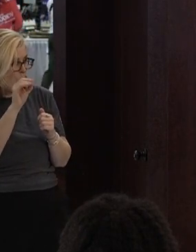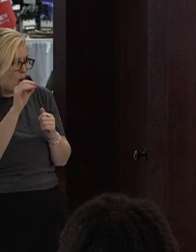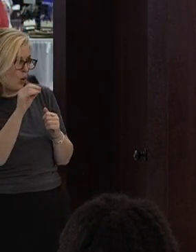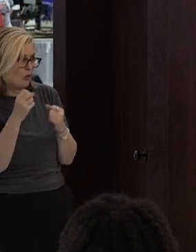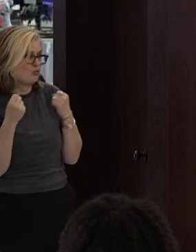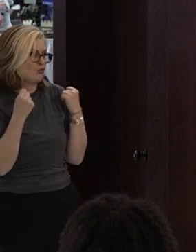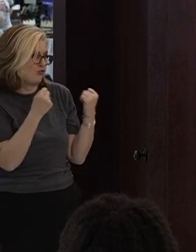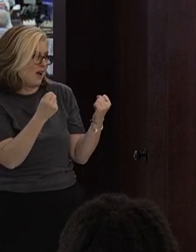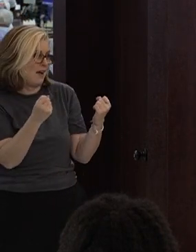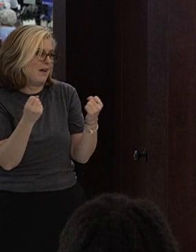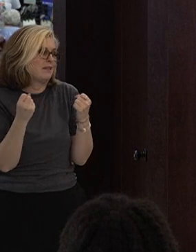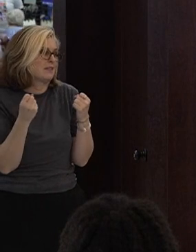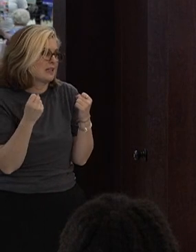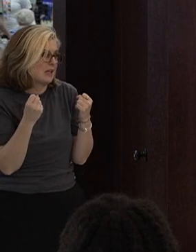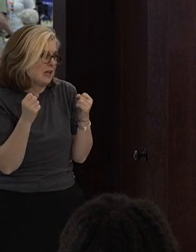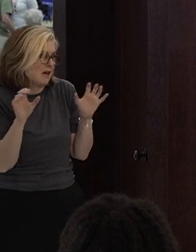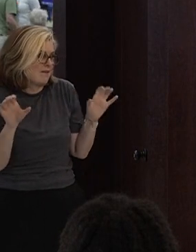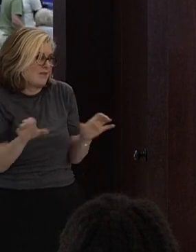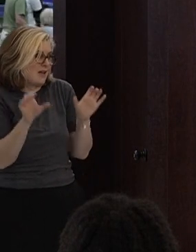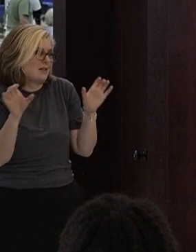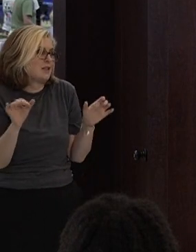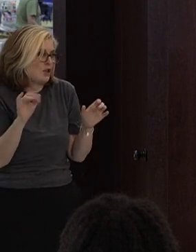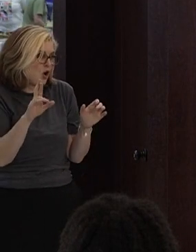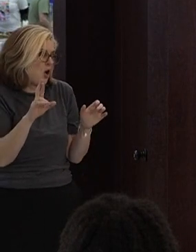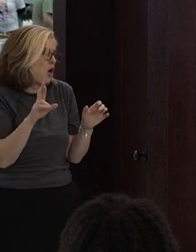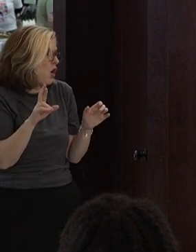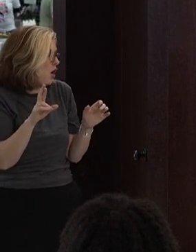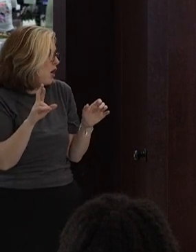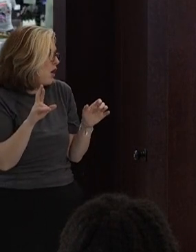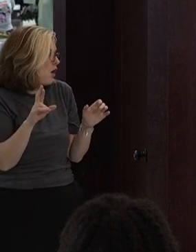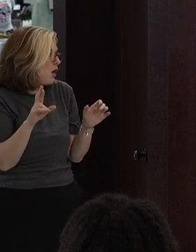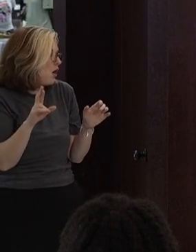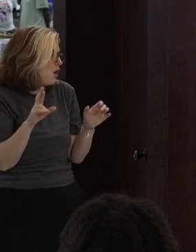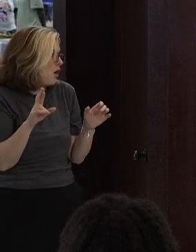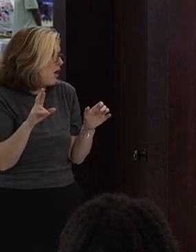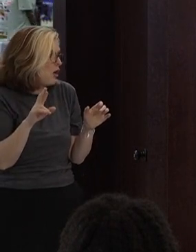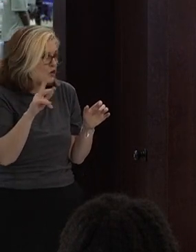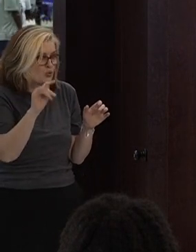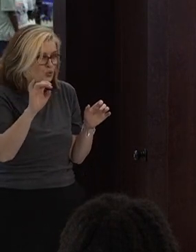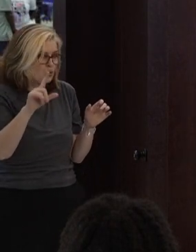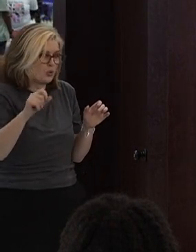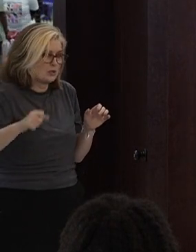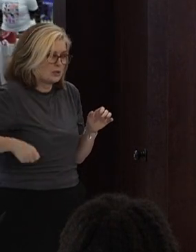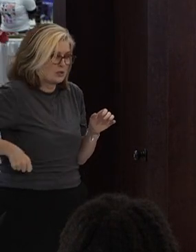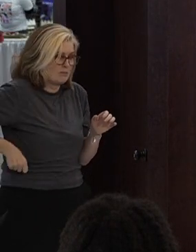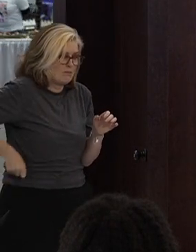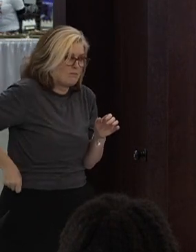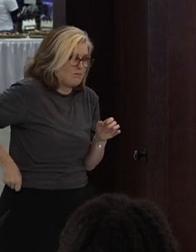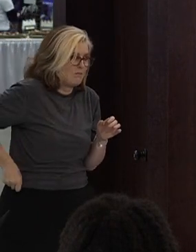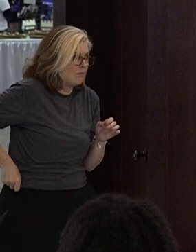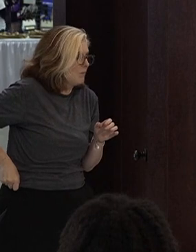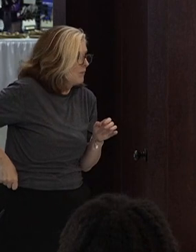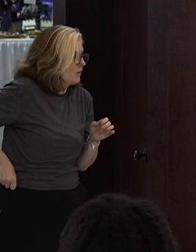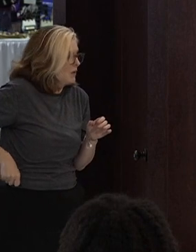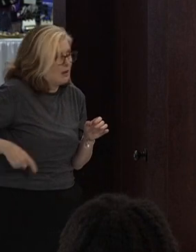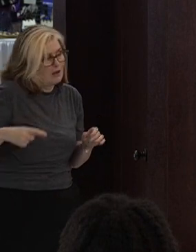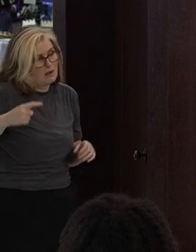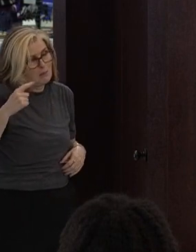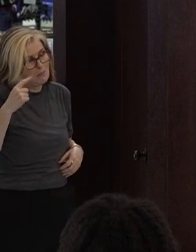drives around in a souped-up car and has some tools on his belt and wears a sort of a